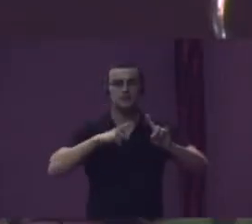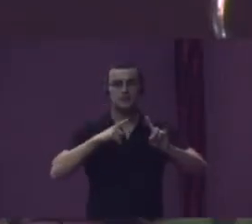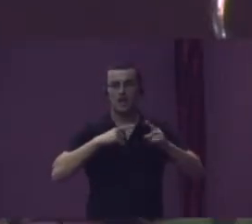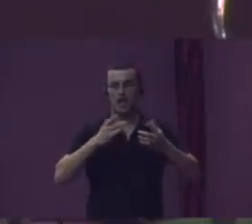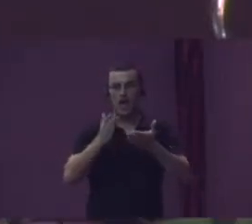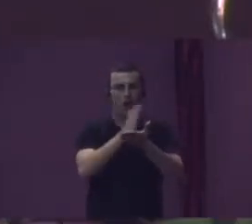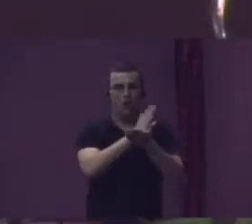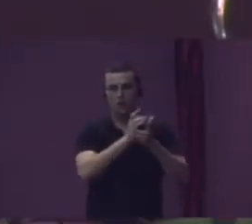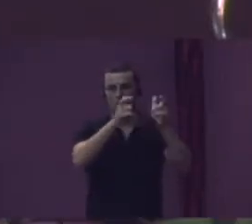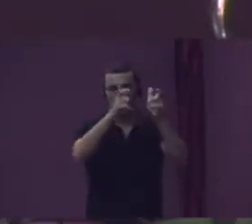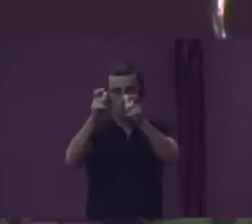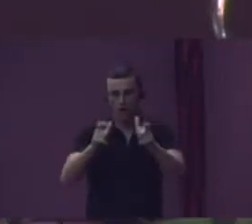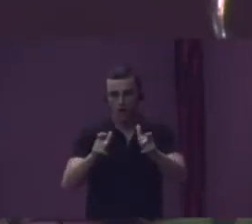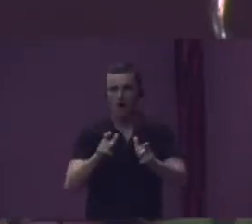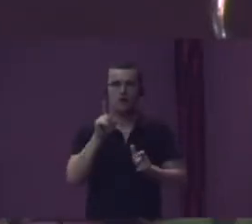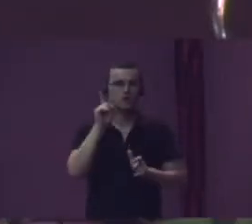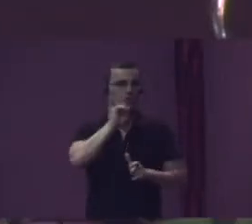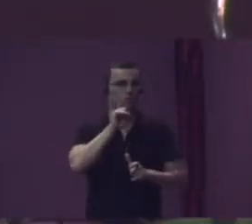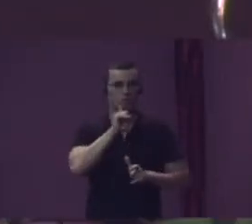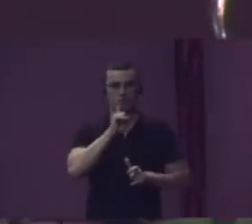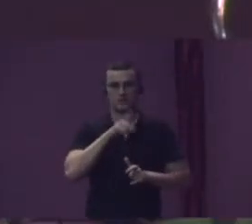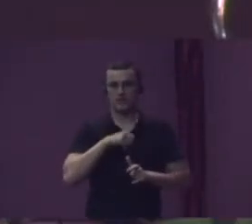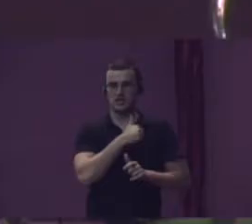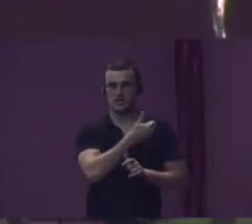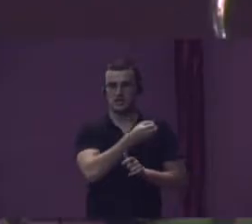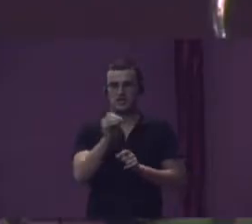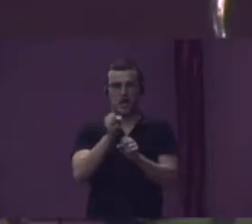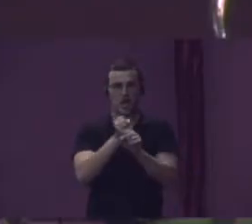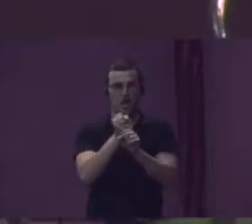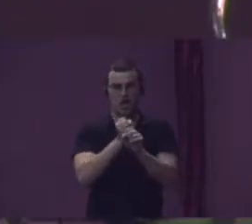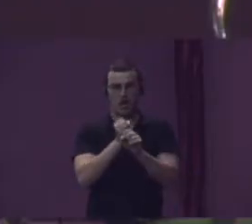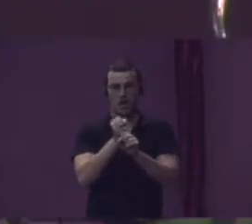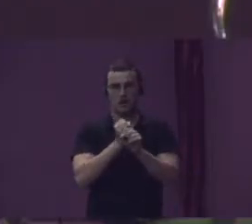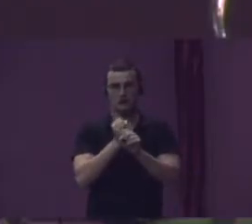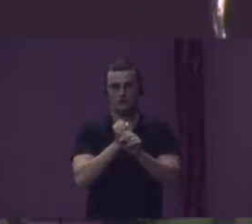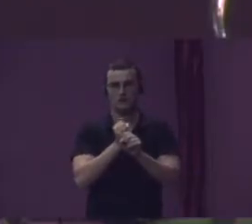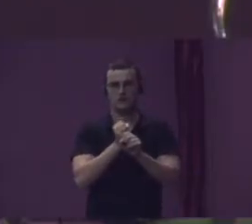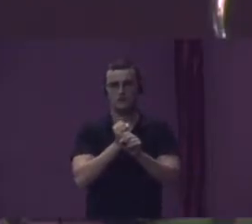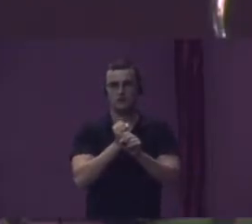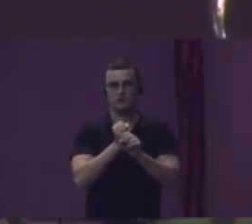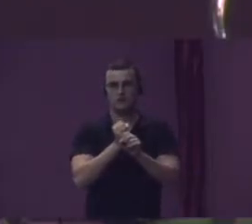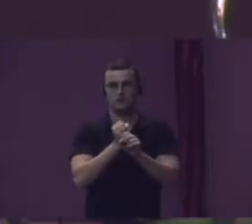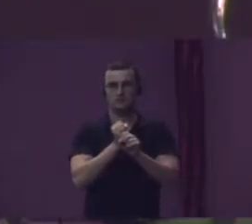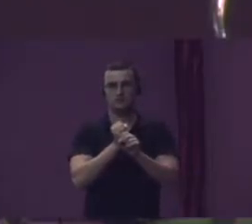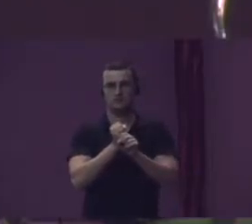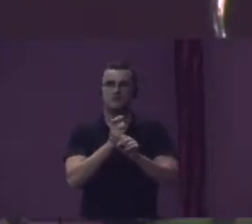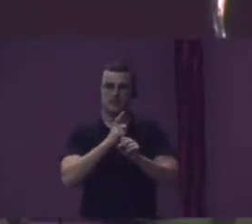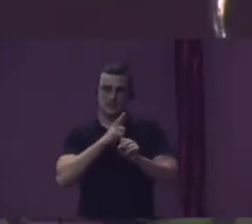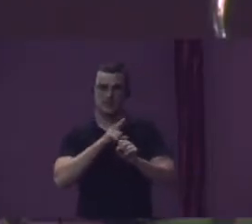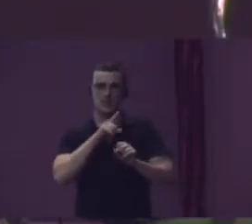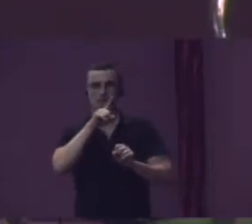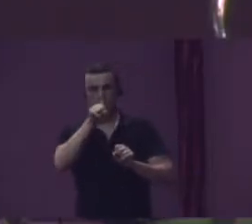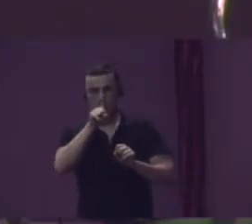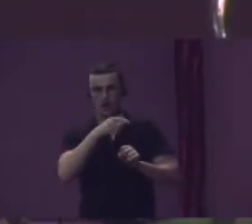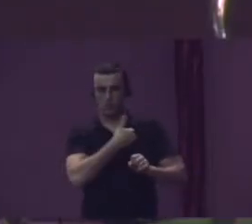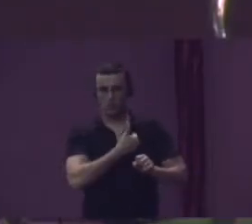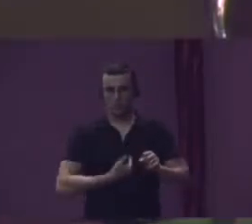referring to the United States government, and when I say state government, I'm referring to local Puerto Rican